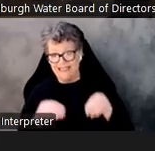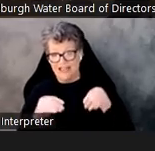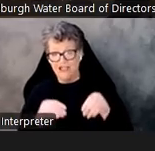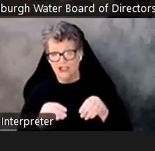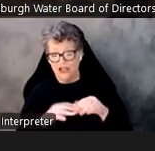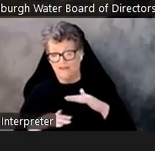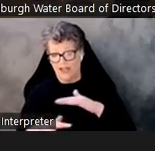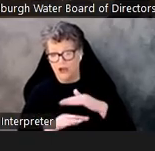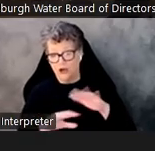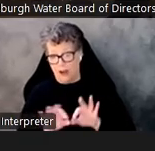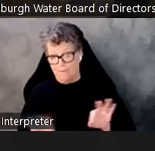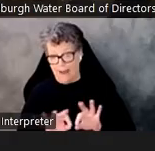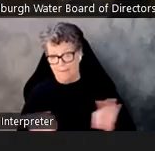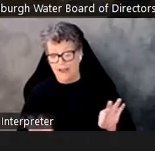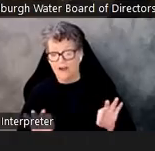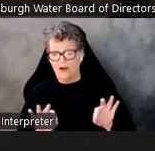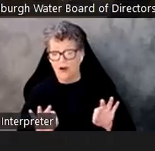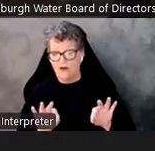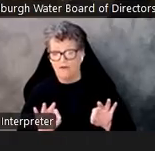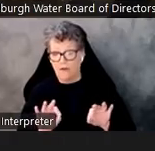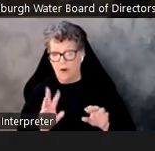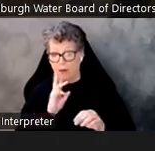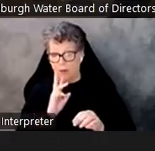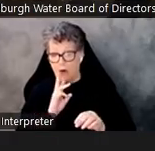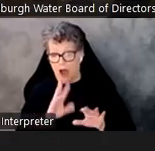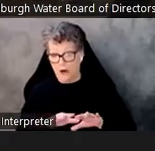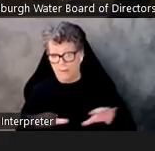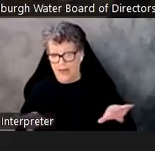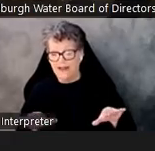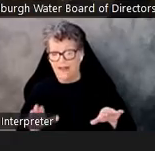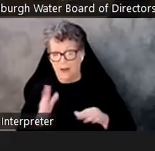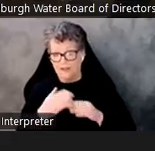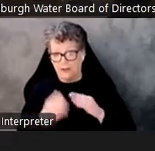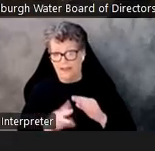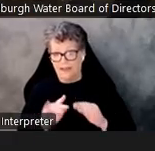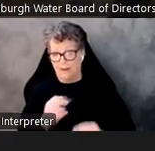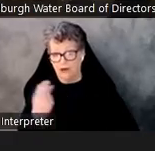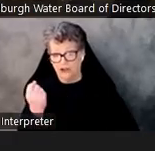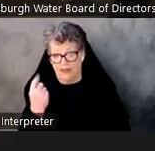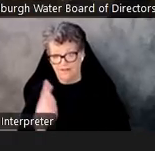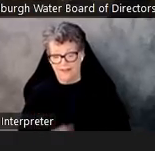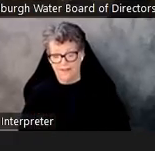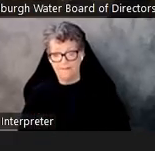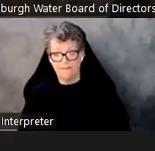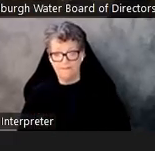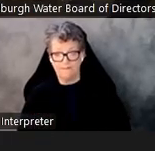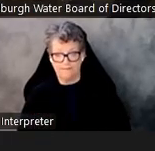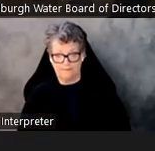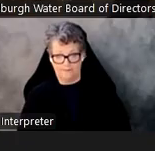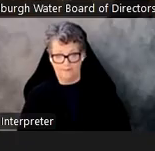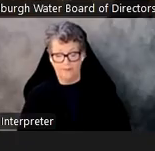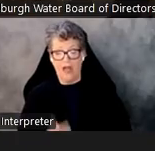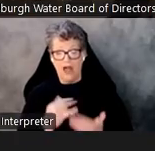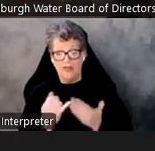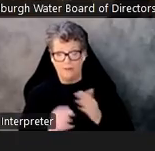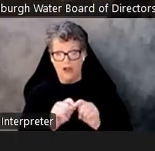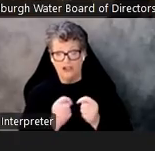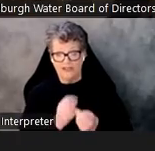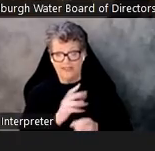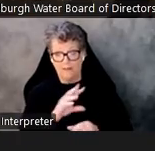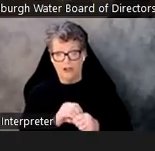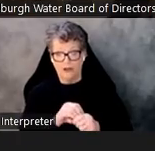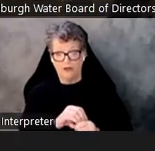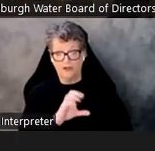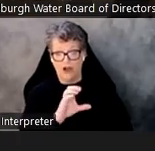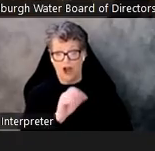underground piping for the stormwater infiltration bed that was completed back on March 11th. The project team includes